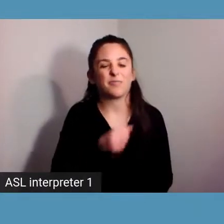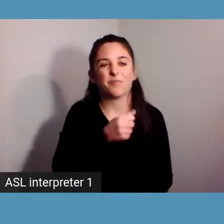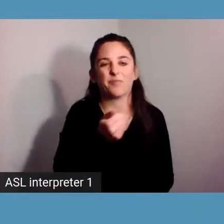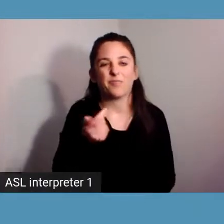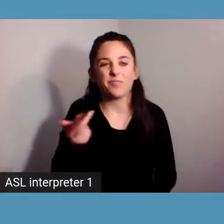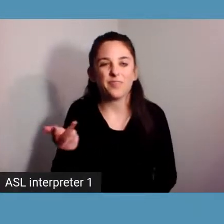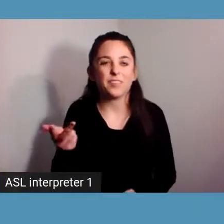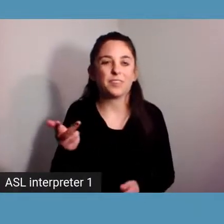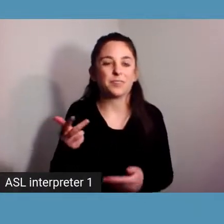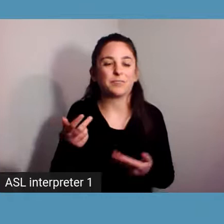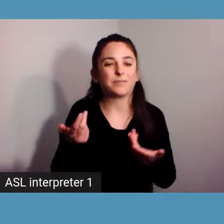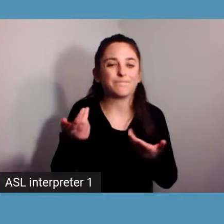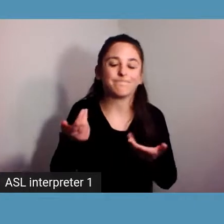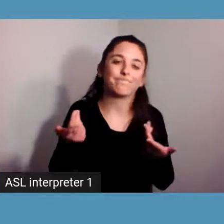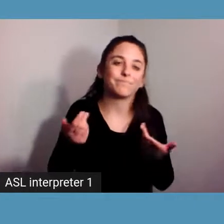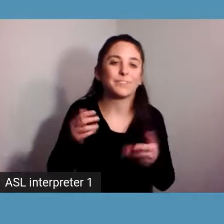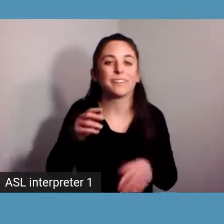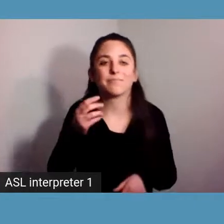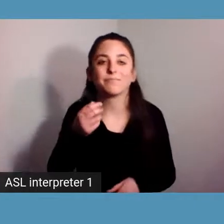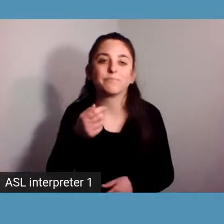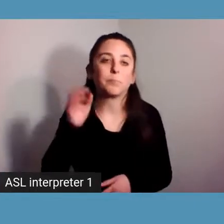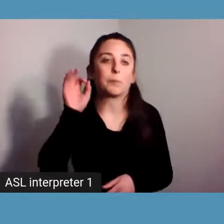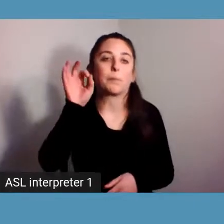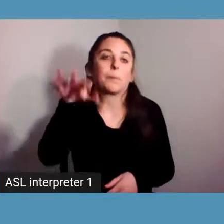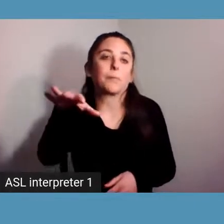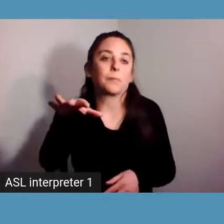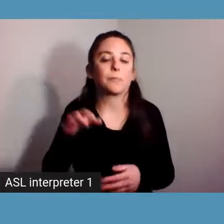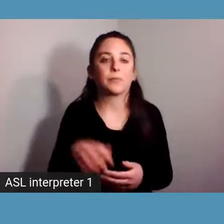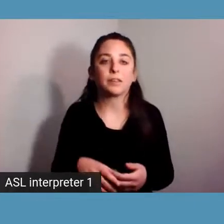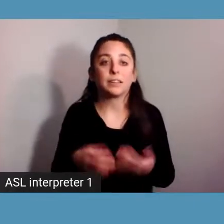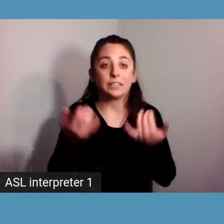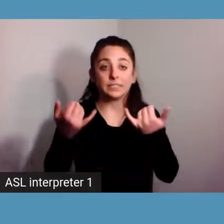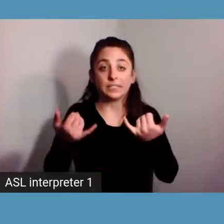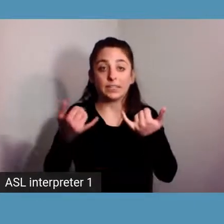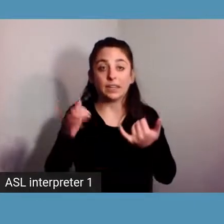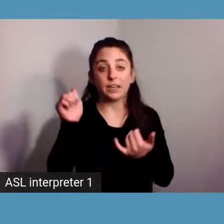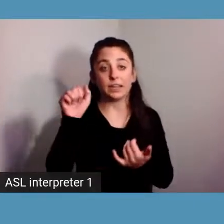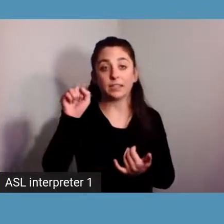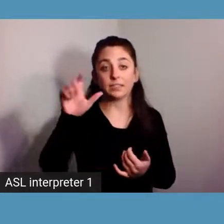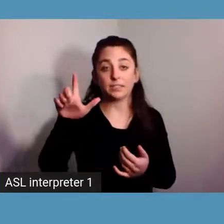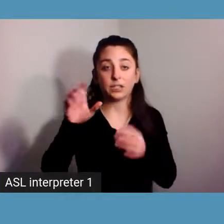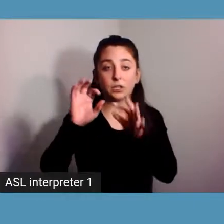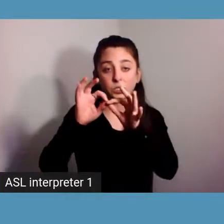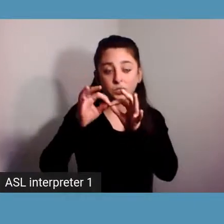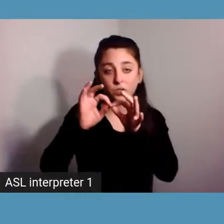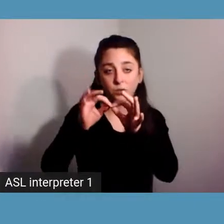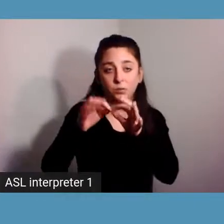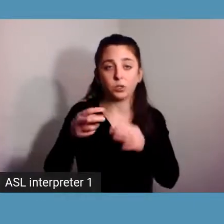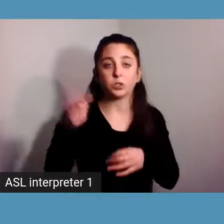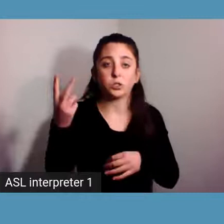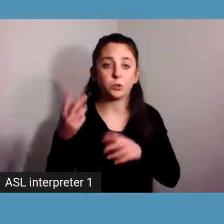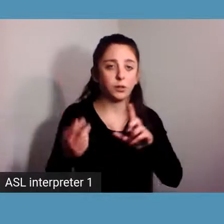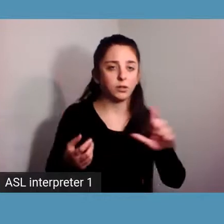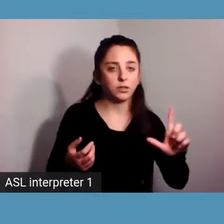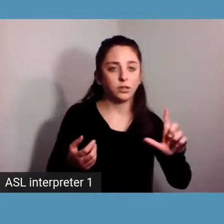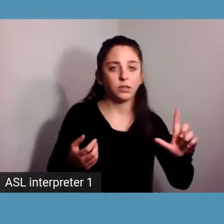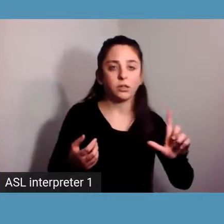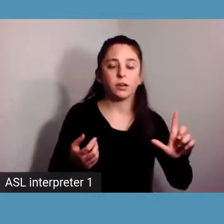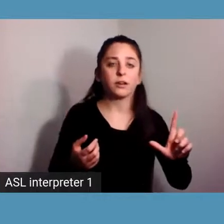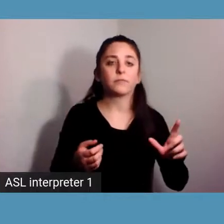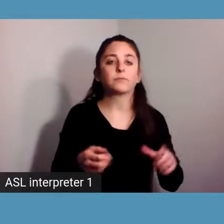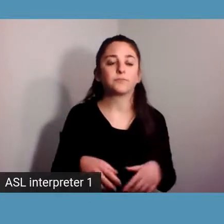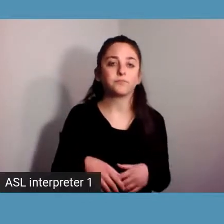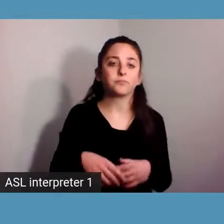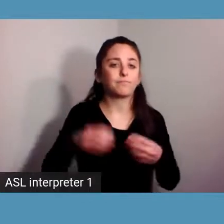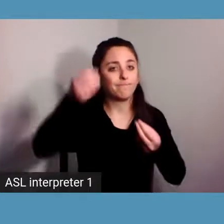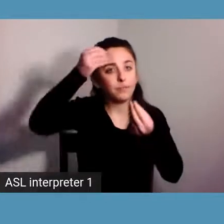before we introduce today's presenter. First, I'd like to acknowledge today's ASL interpreters who will be on the left side of your screen, and let you know the